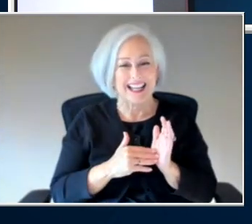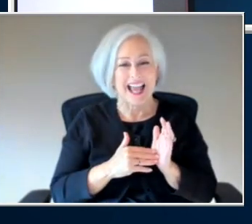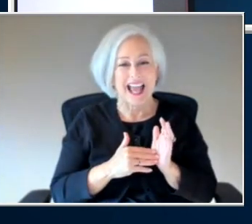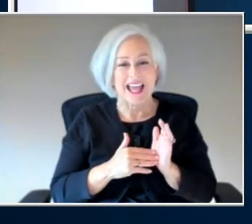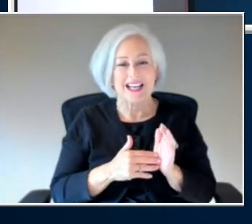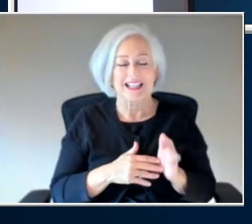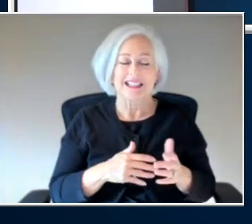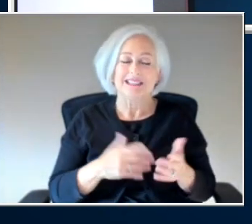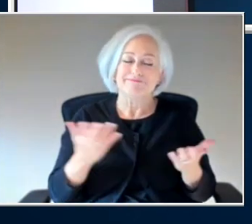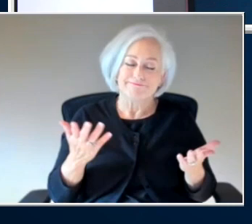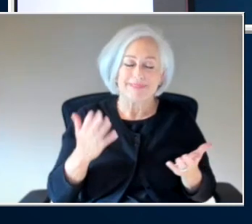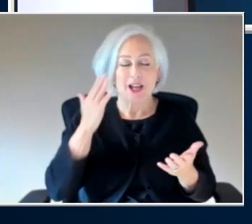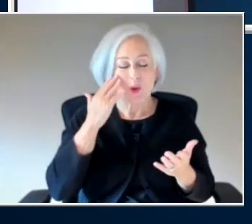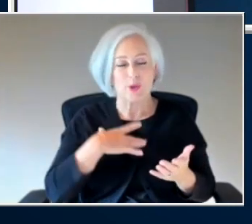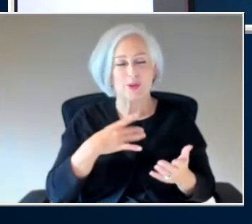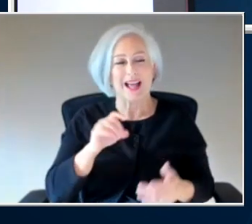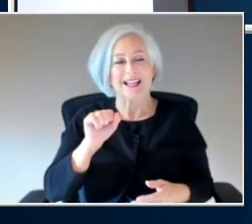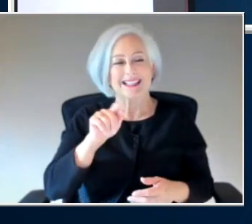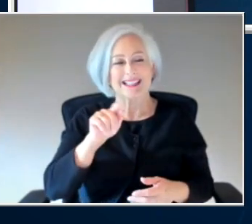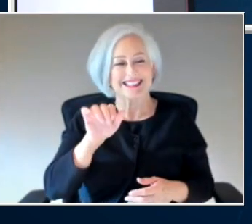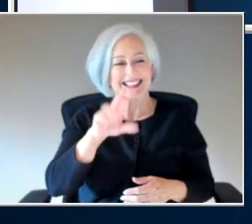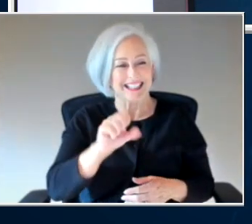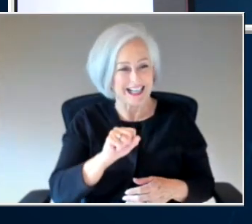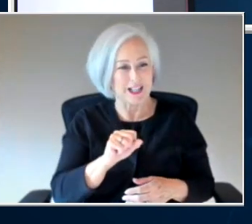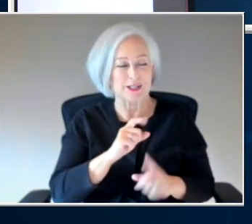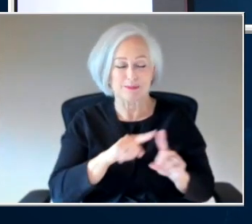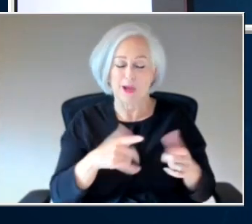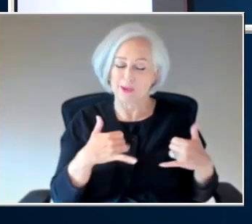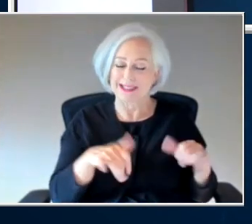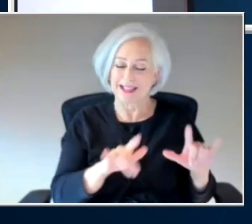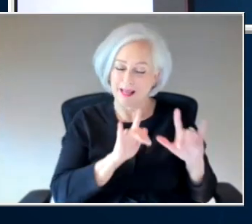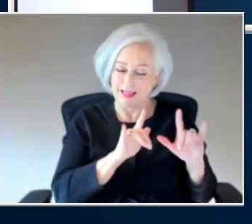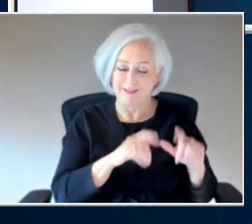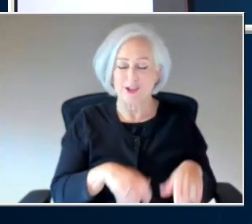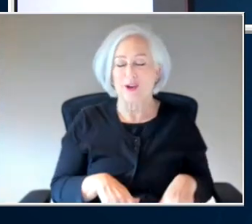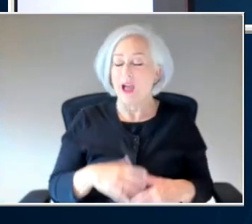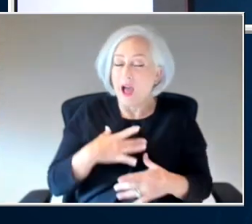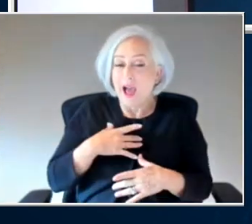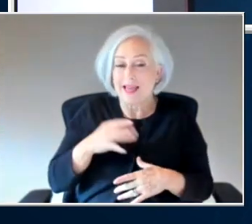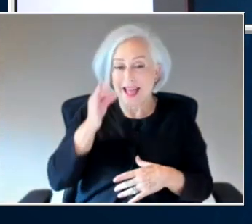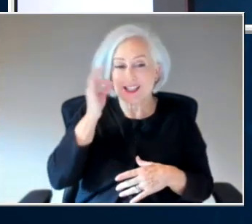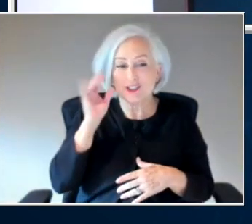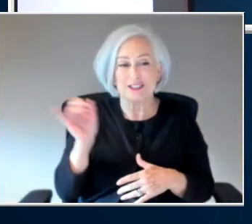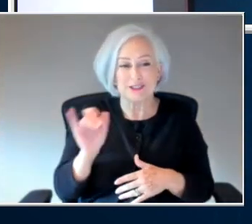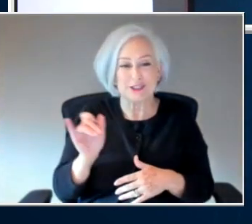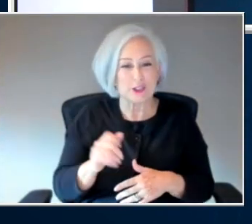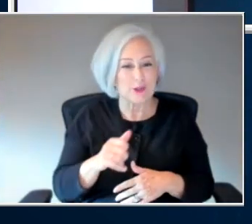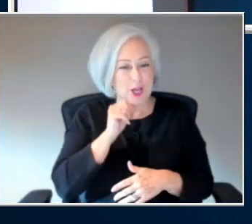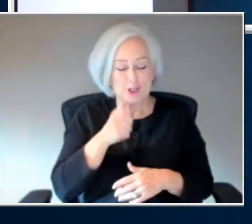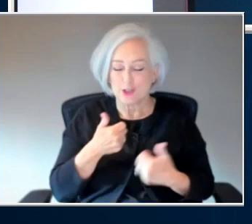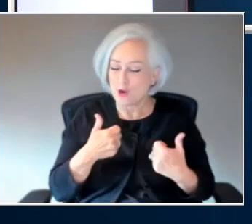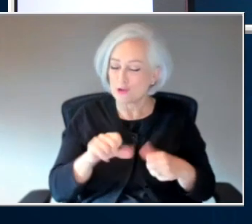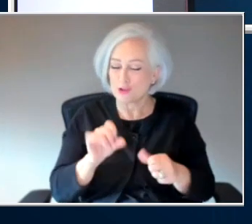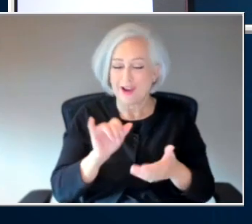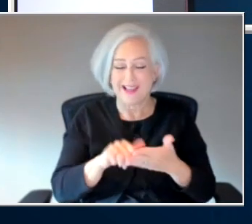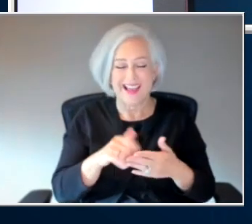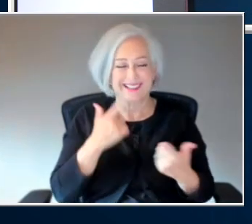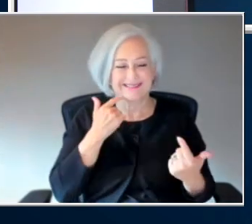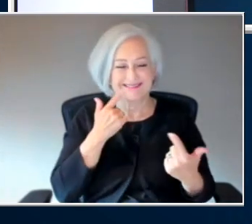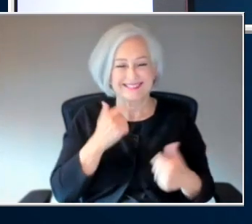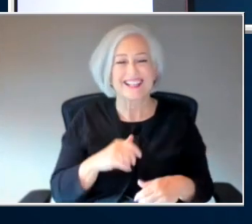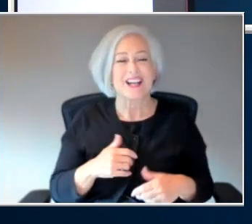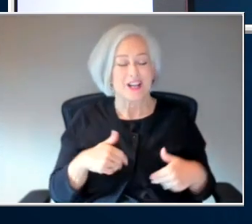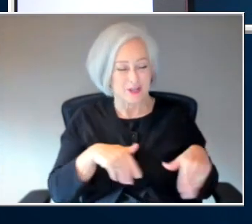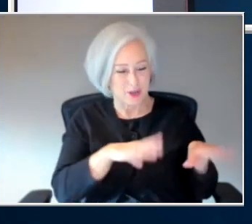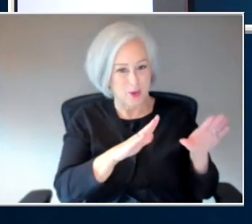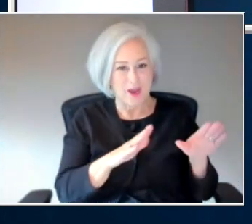you. Still love the Chiefs too. Absolutely. I know you do. You got to get that in there. Steelers, don't try to get in there on that now. All right, so we're going to let you go. I'm going to